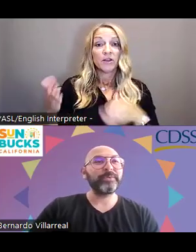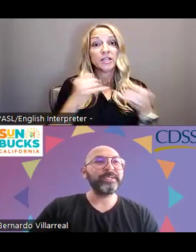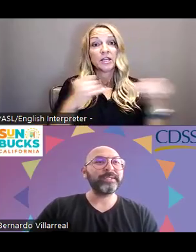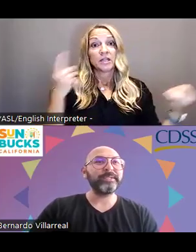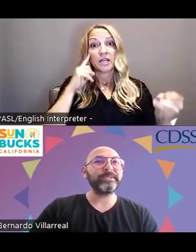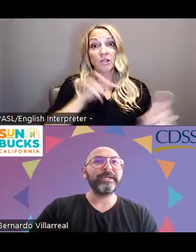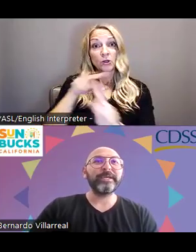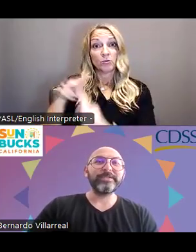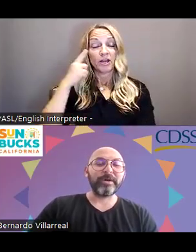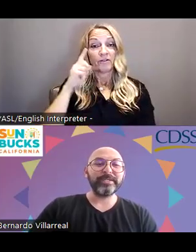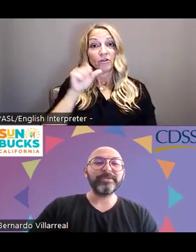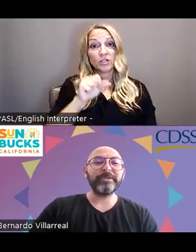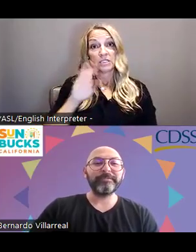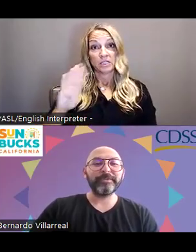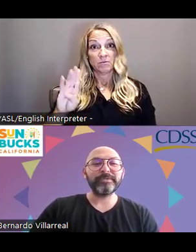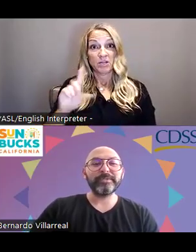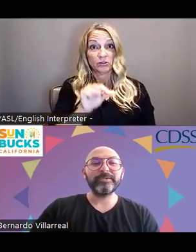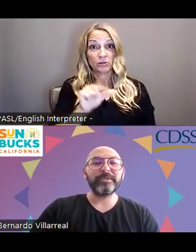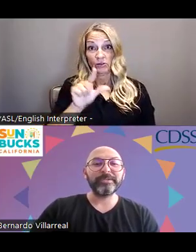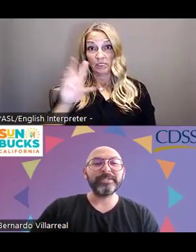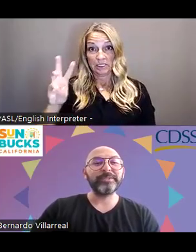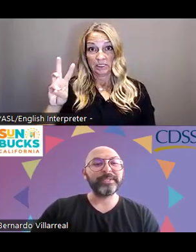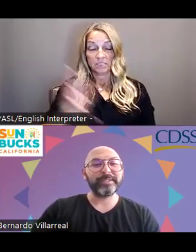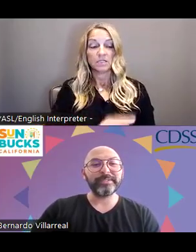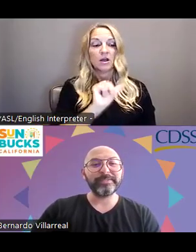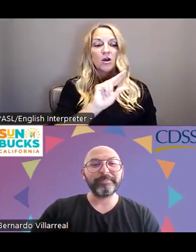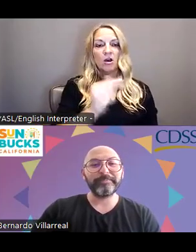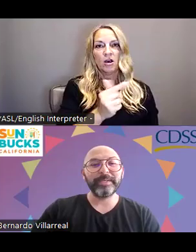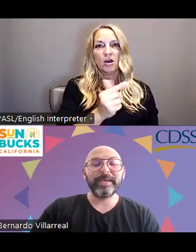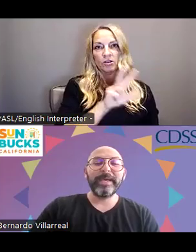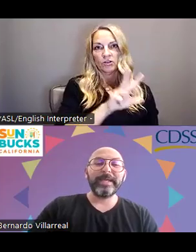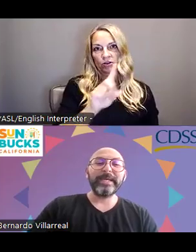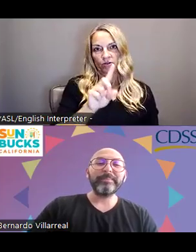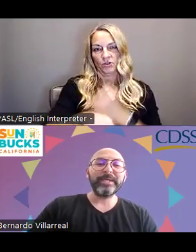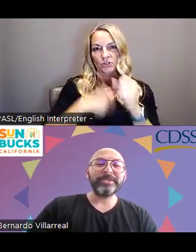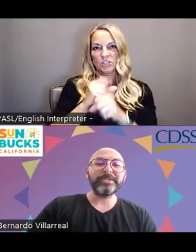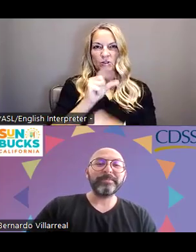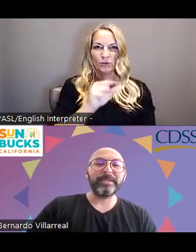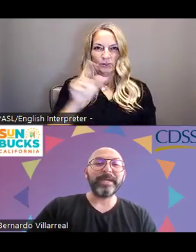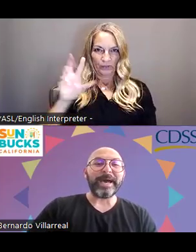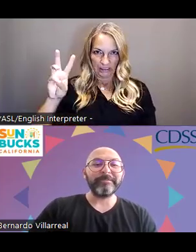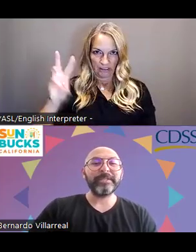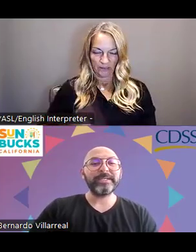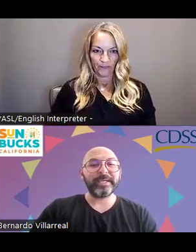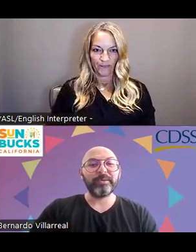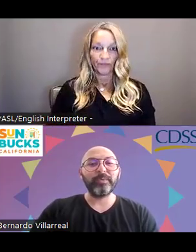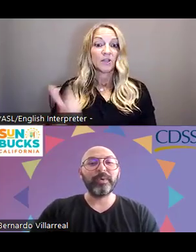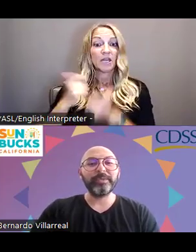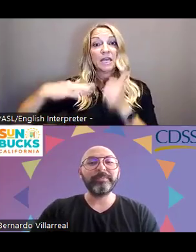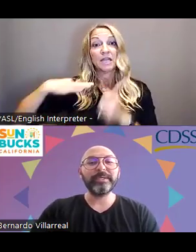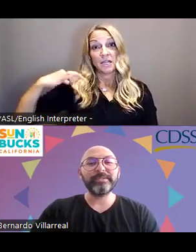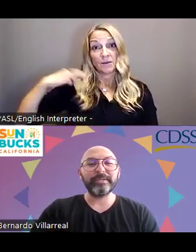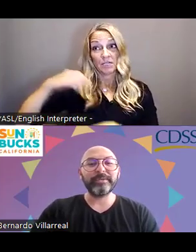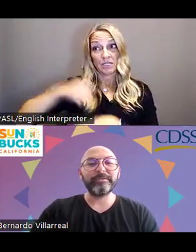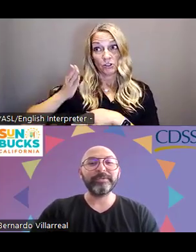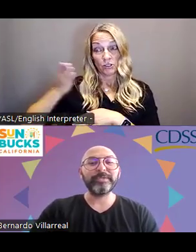Sunbucks 2026 is August 31st, 2026. Any application submitted after that date